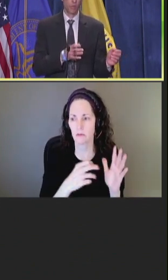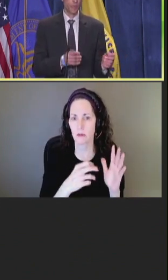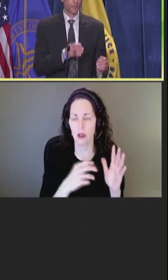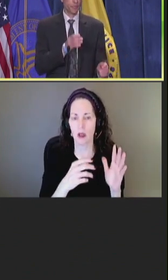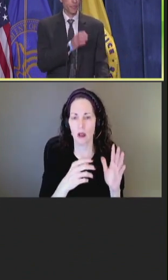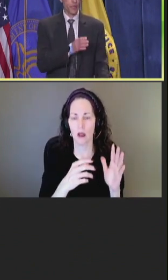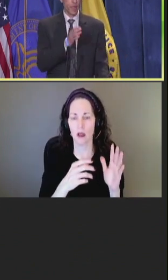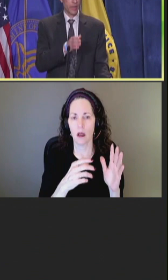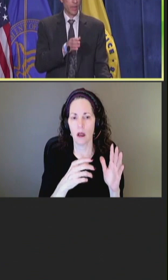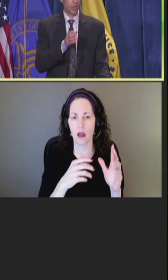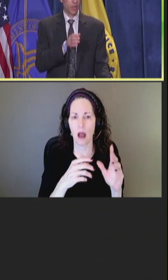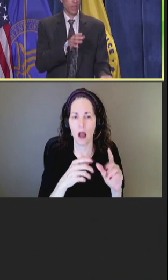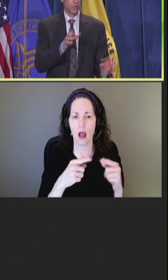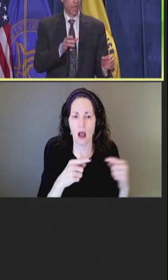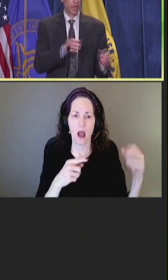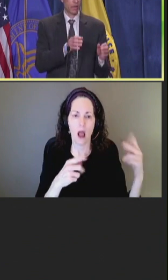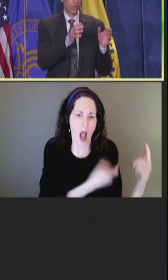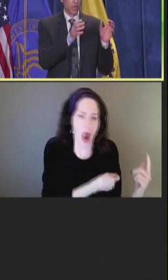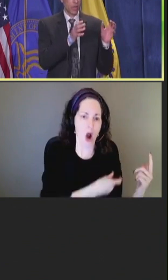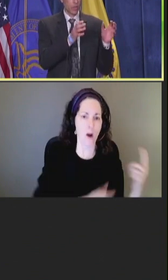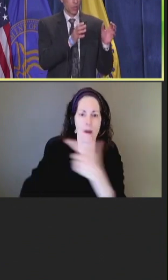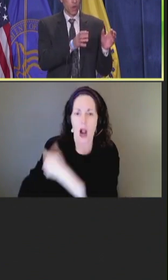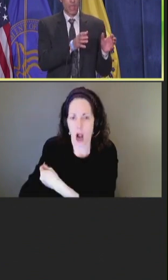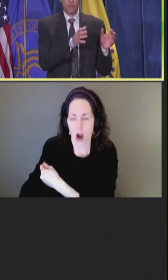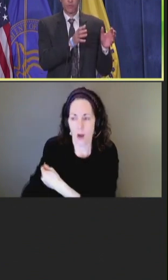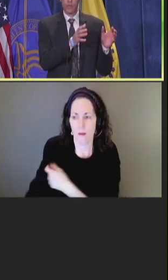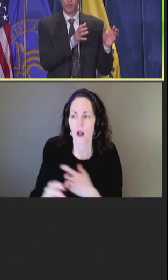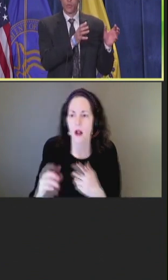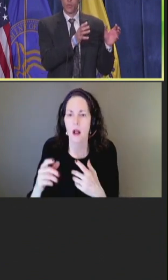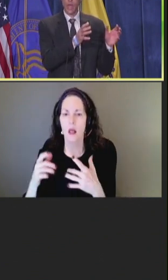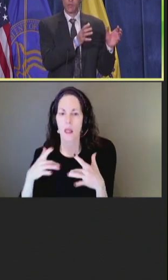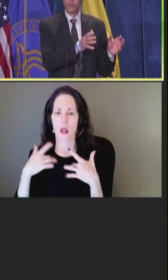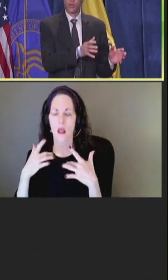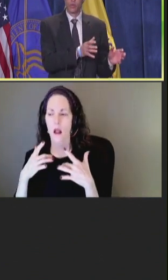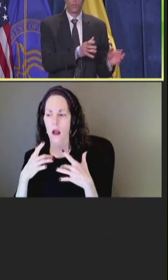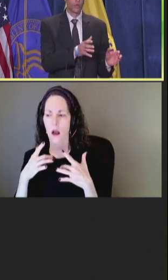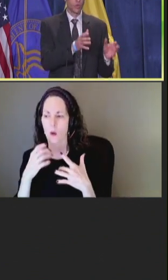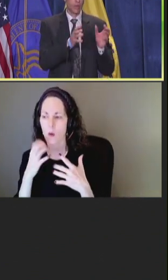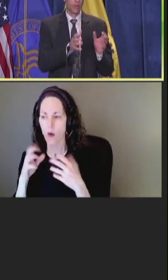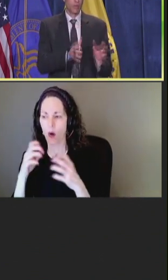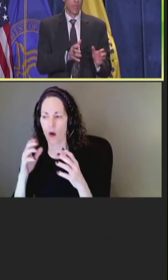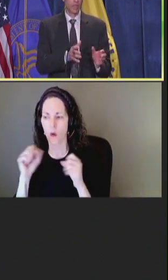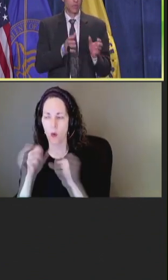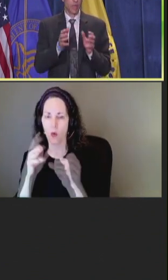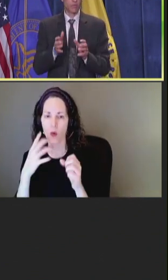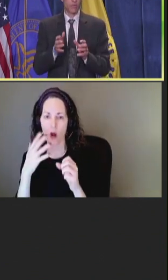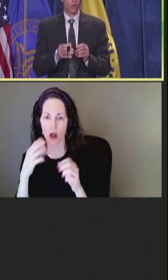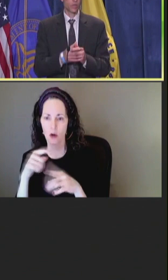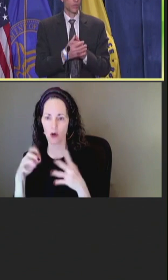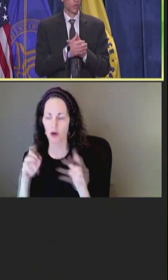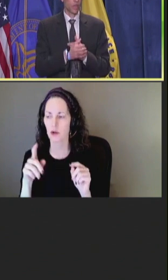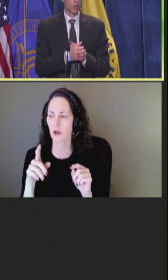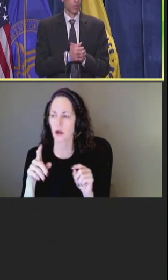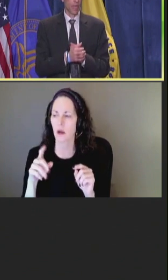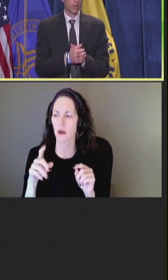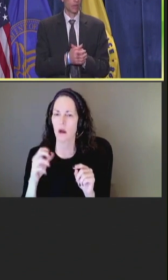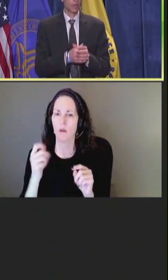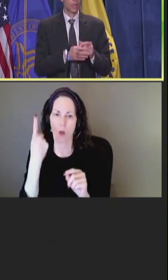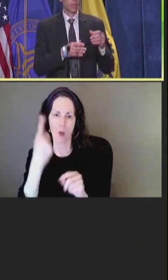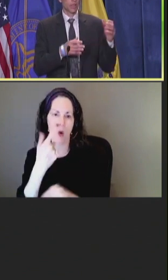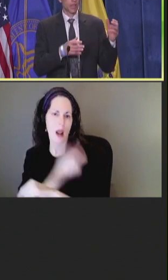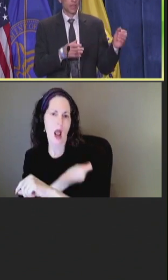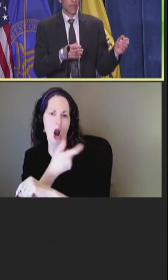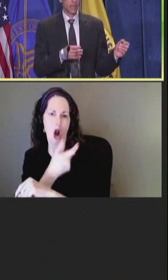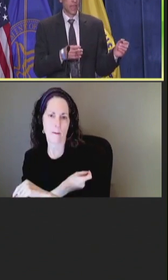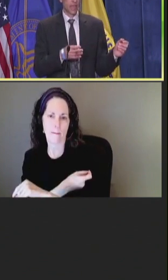group. And then within each panel, we're walking from wave 2 to wave 3 to wave 4. So if you look at one panel,